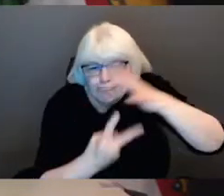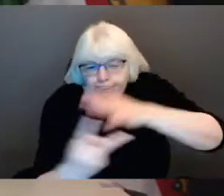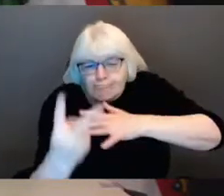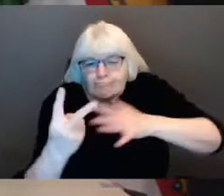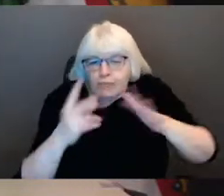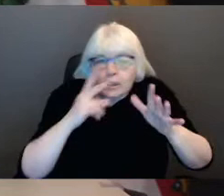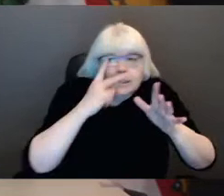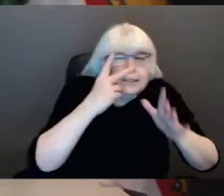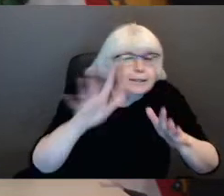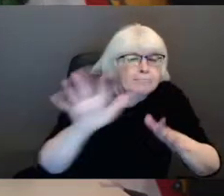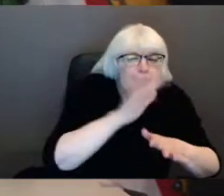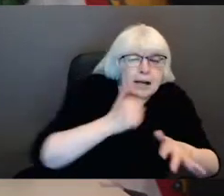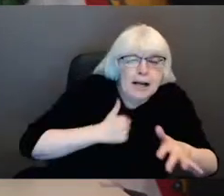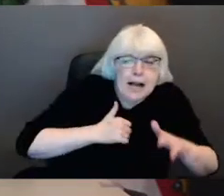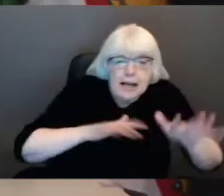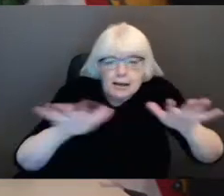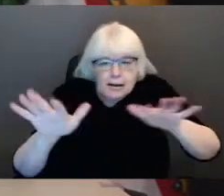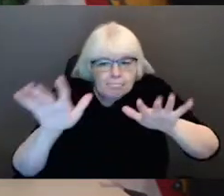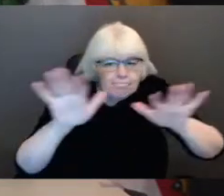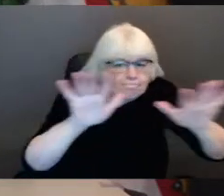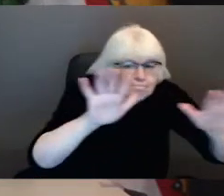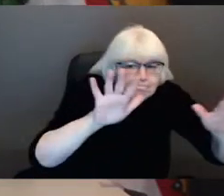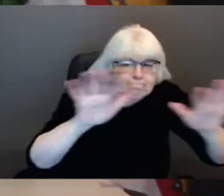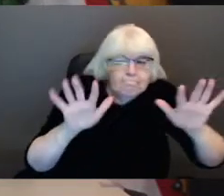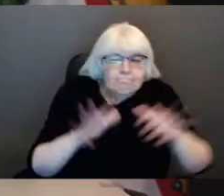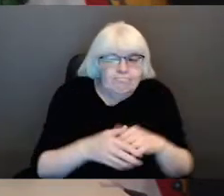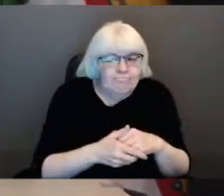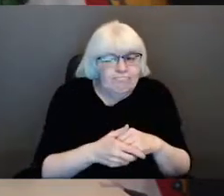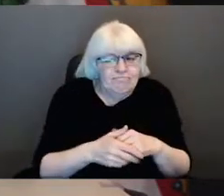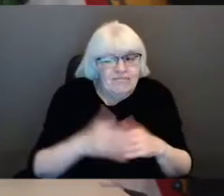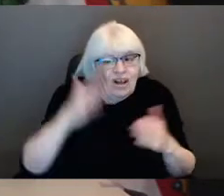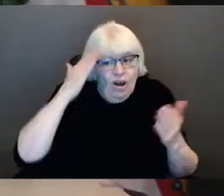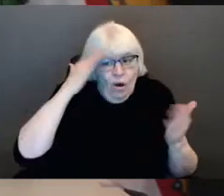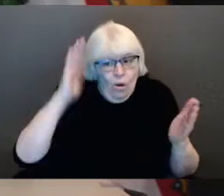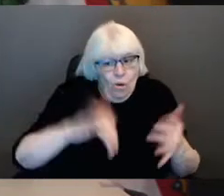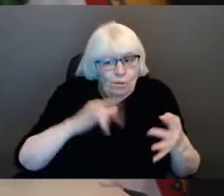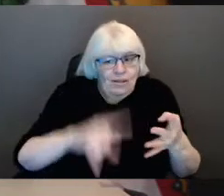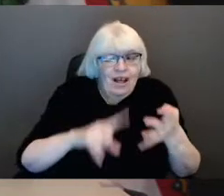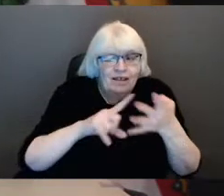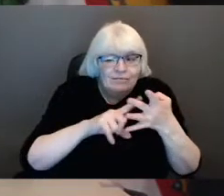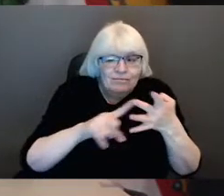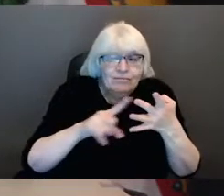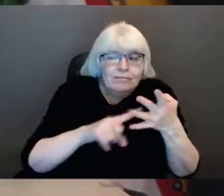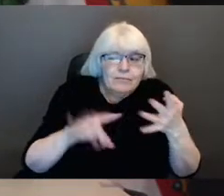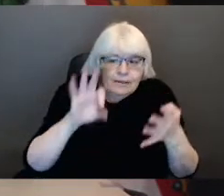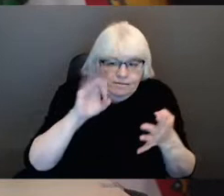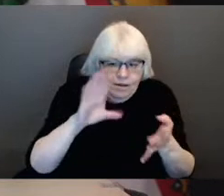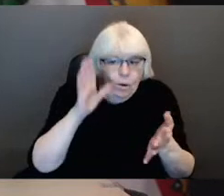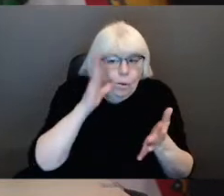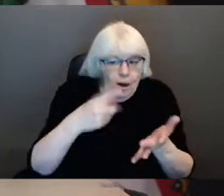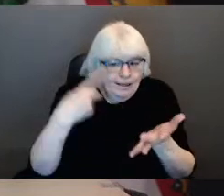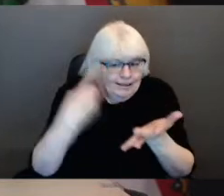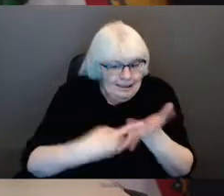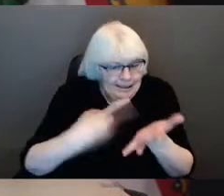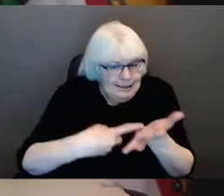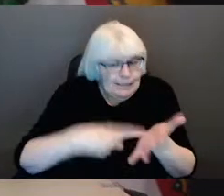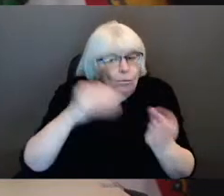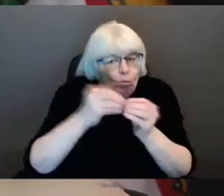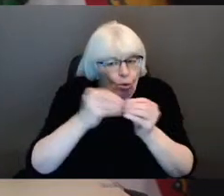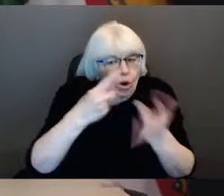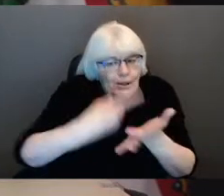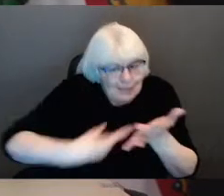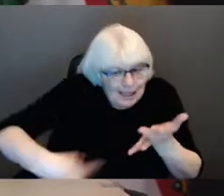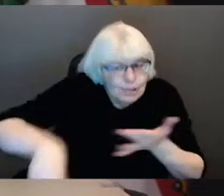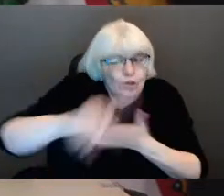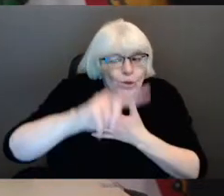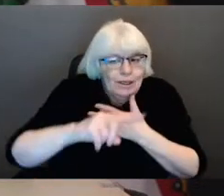certainly our hope that by then but we'll start to talk about it next week. I mean, people deserve to know where we're at and where we're